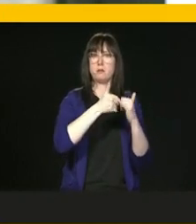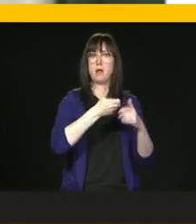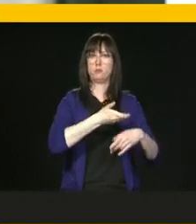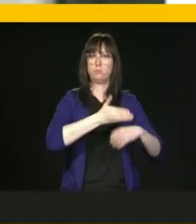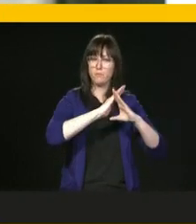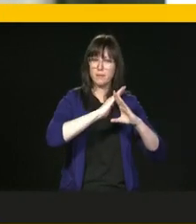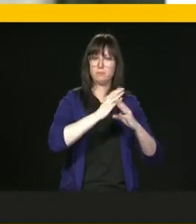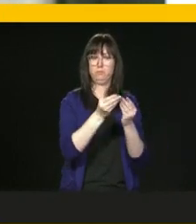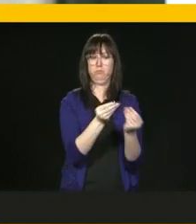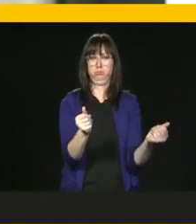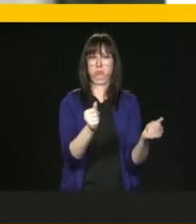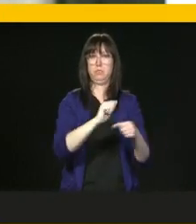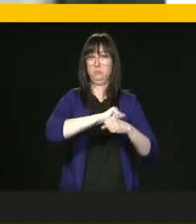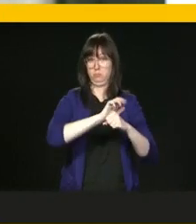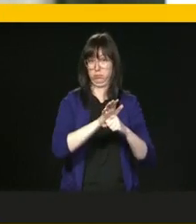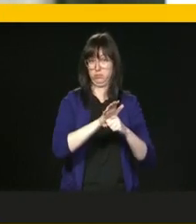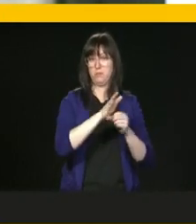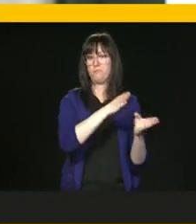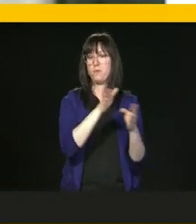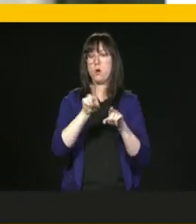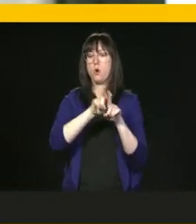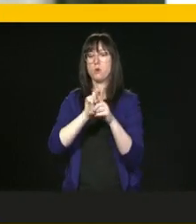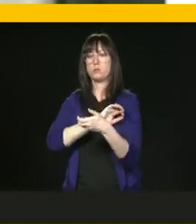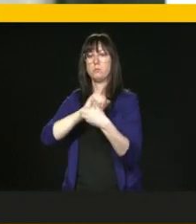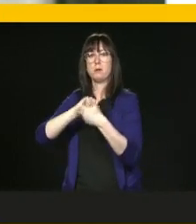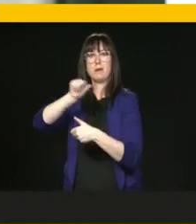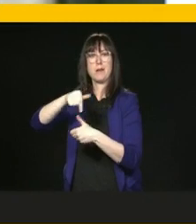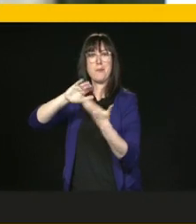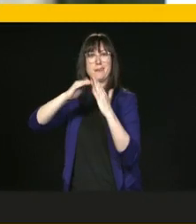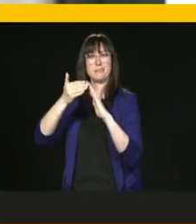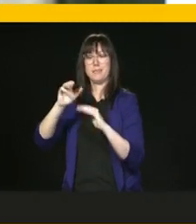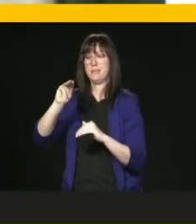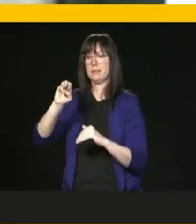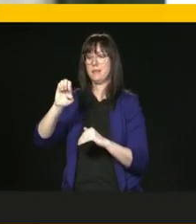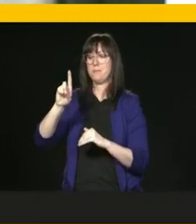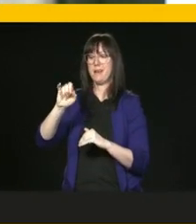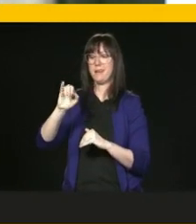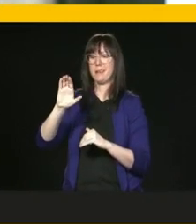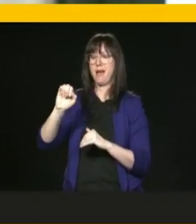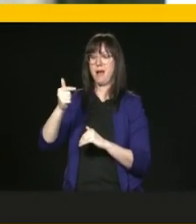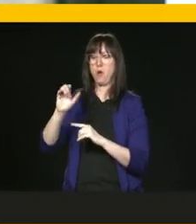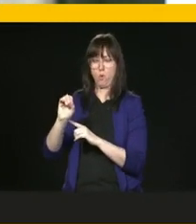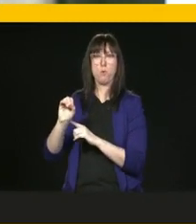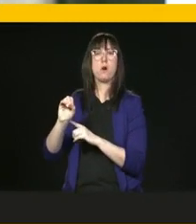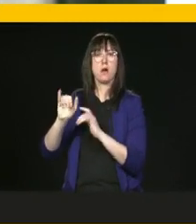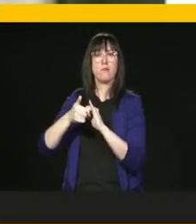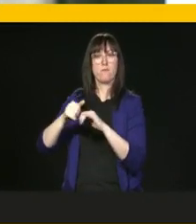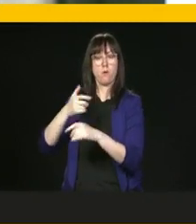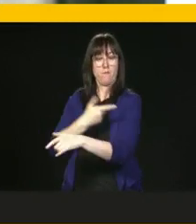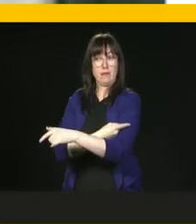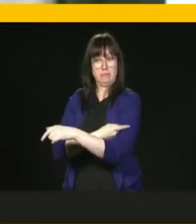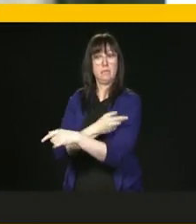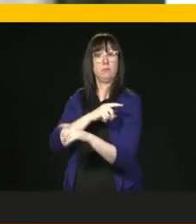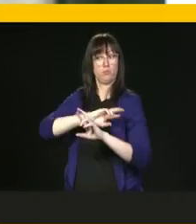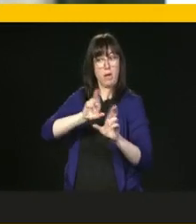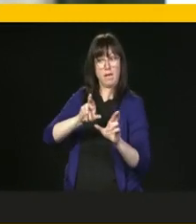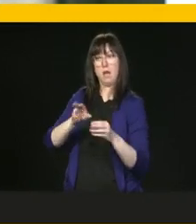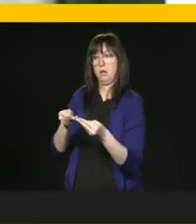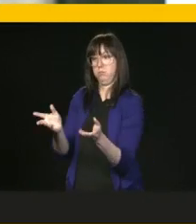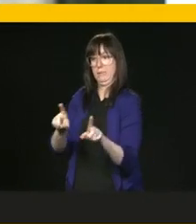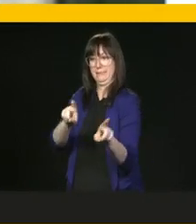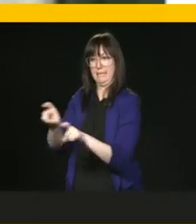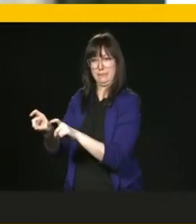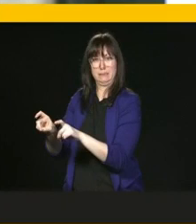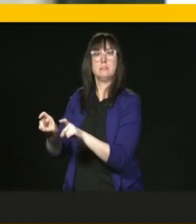COVID-19. We're also working with Quebec City-based Medicago for vaccine testing and production. At the same